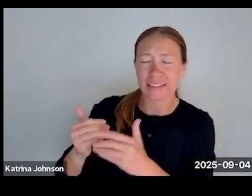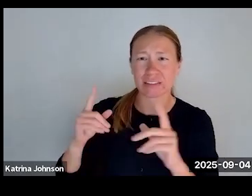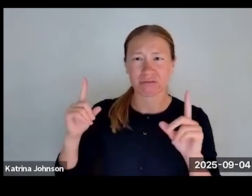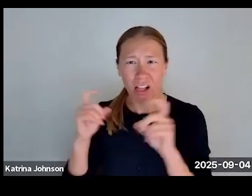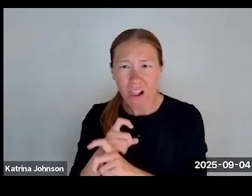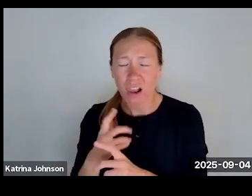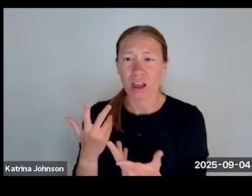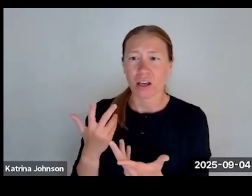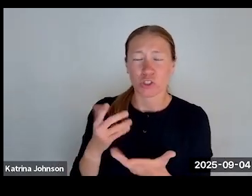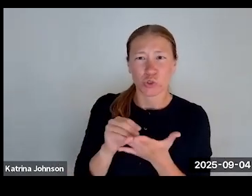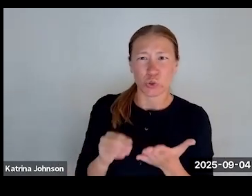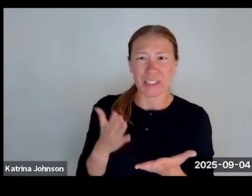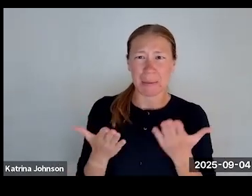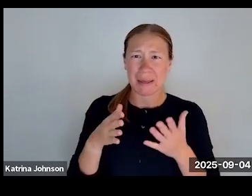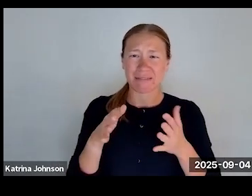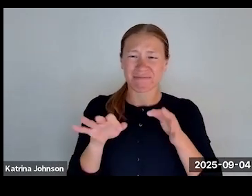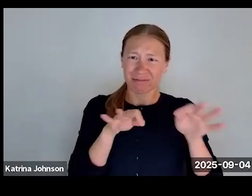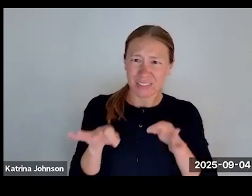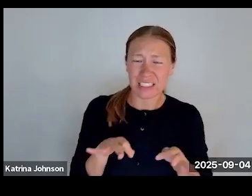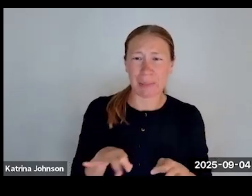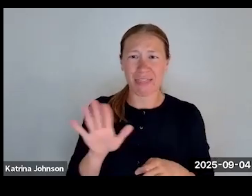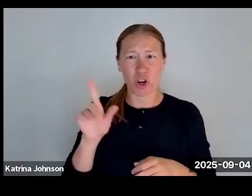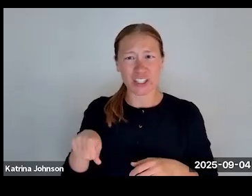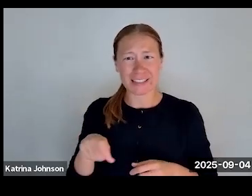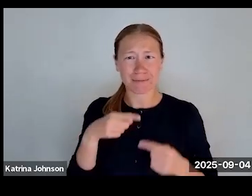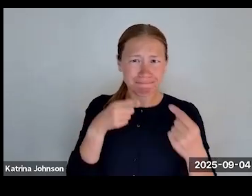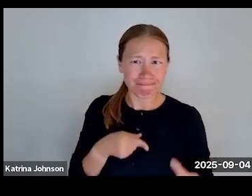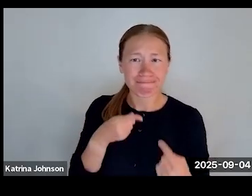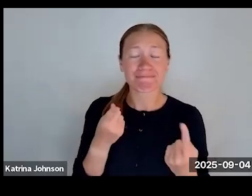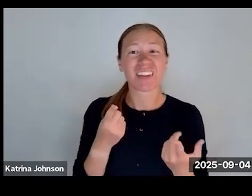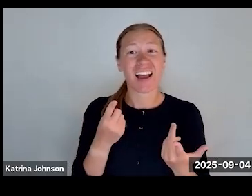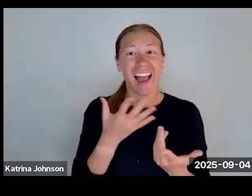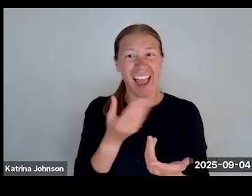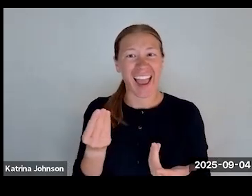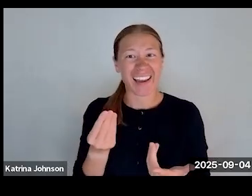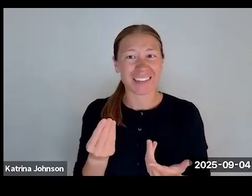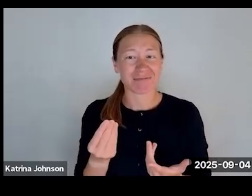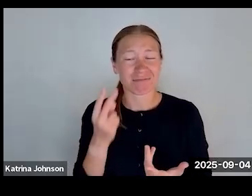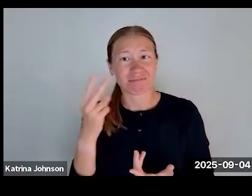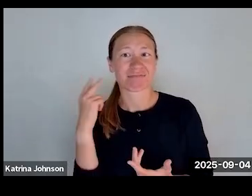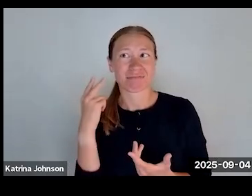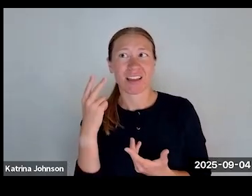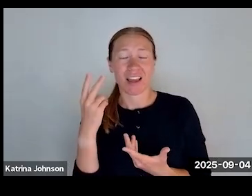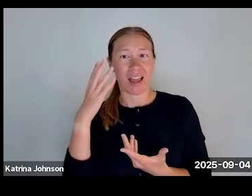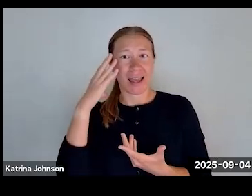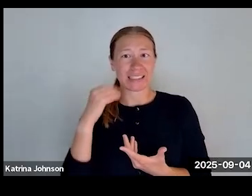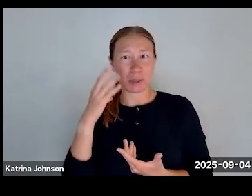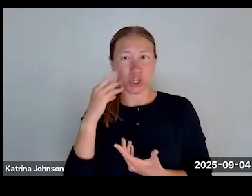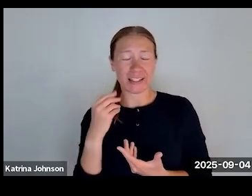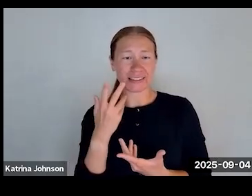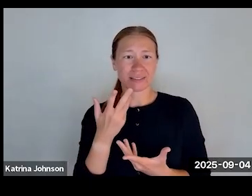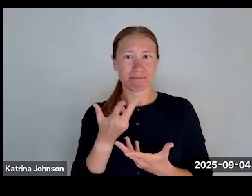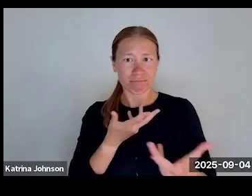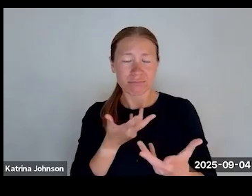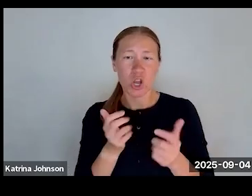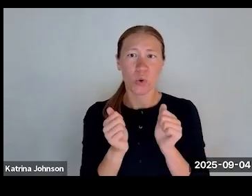to articulate their needs. On top of that, past reactions from friends or faculty can influence whether